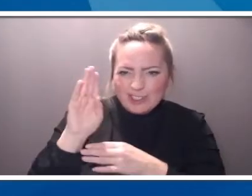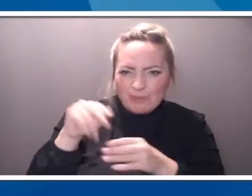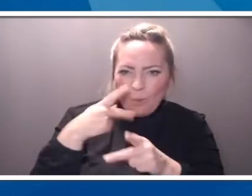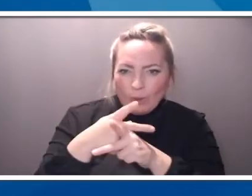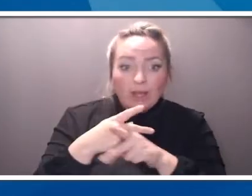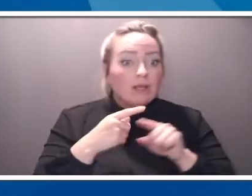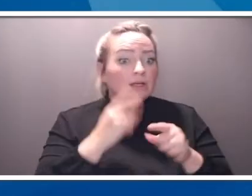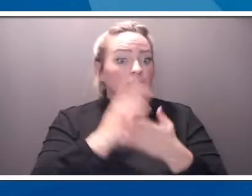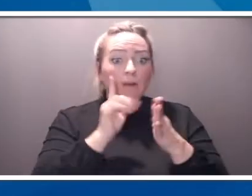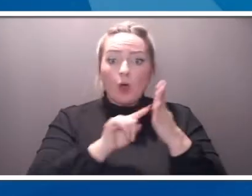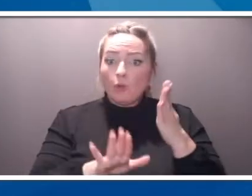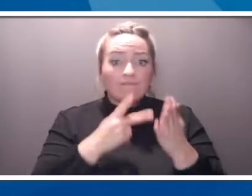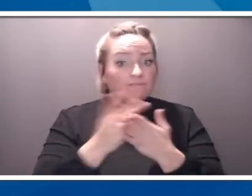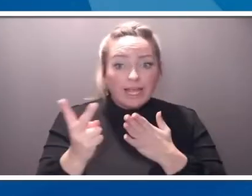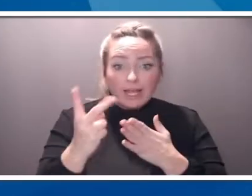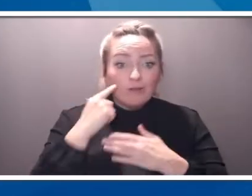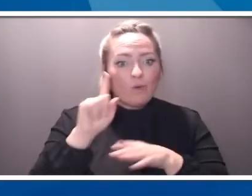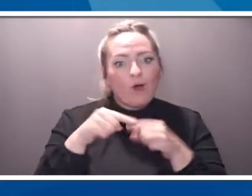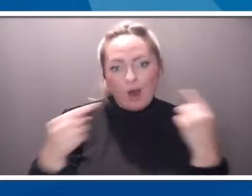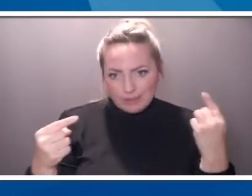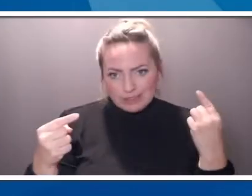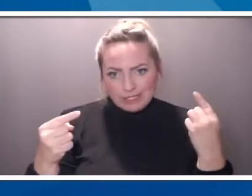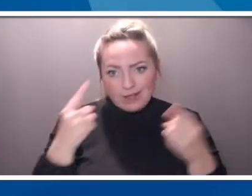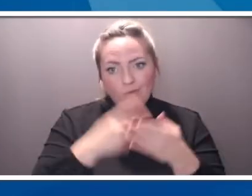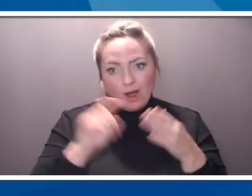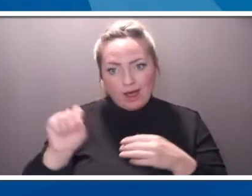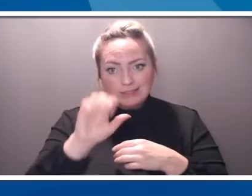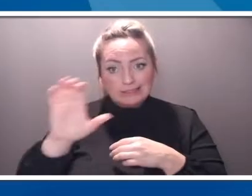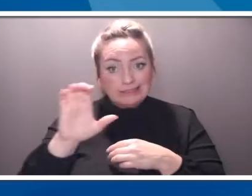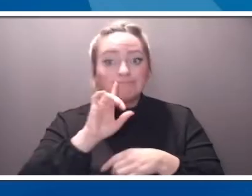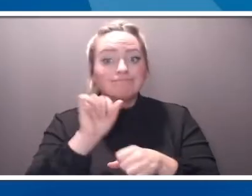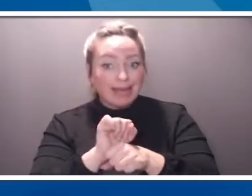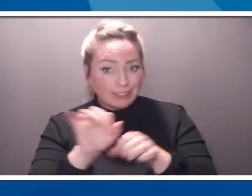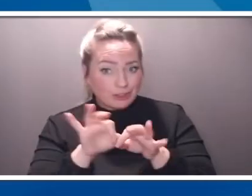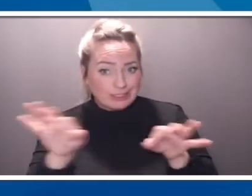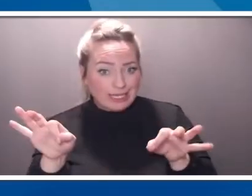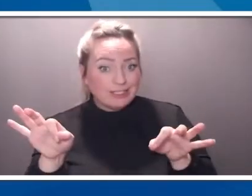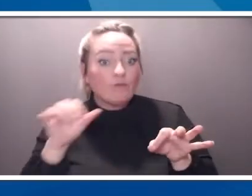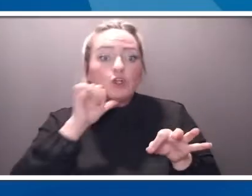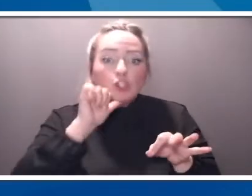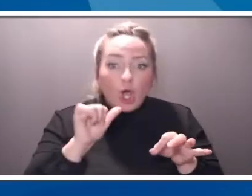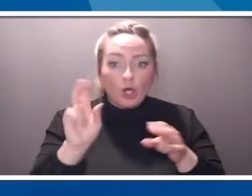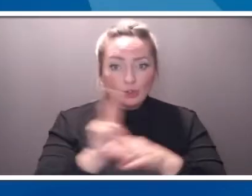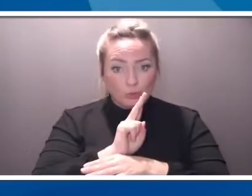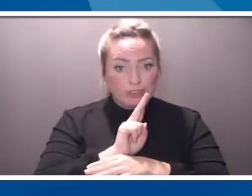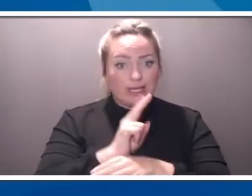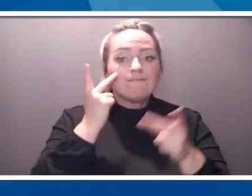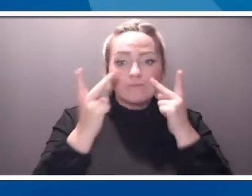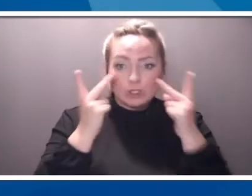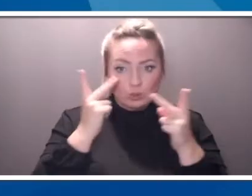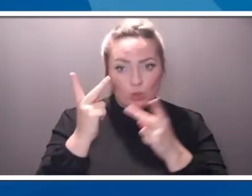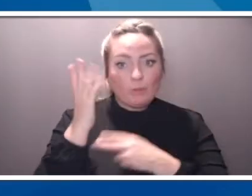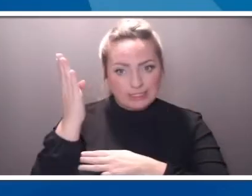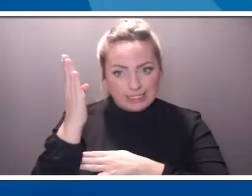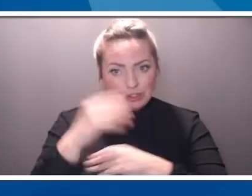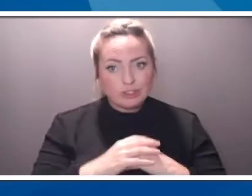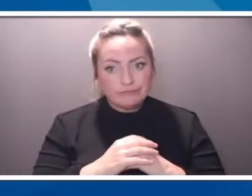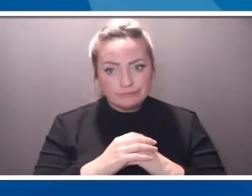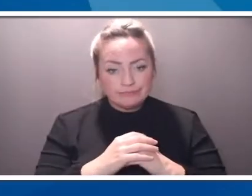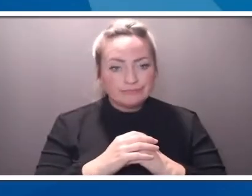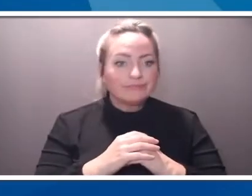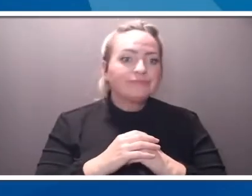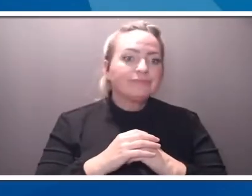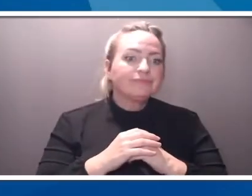again, some auditors want to fail it for the opposite of what the SC actually says, for not using